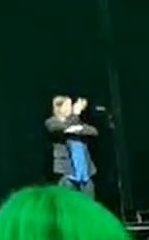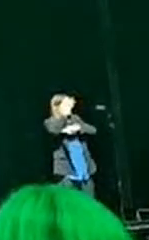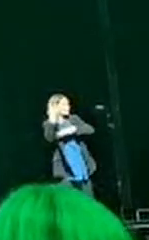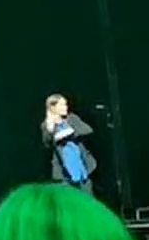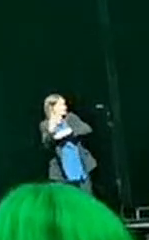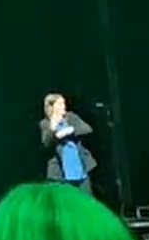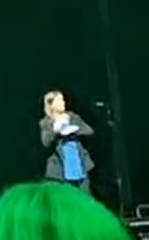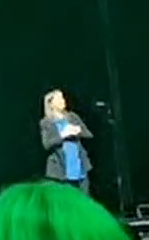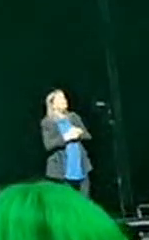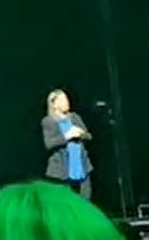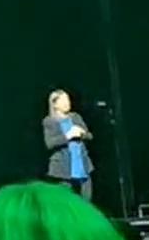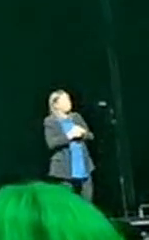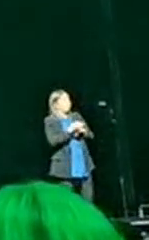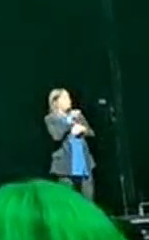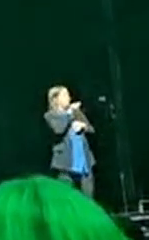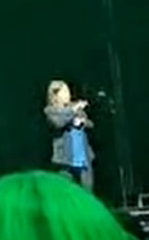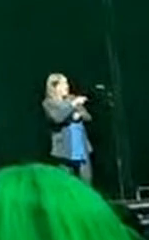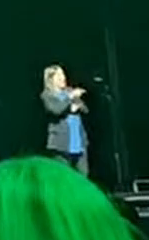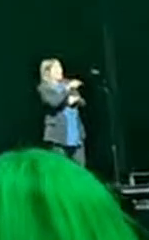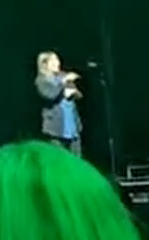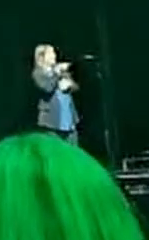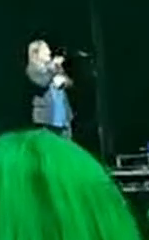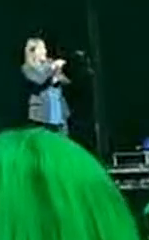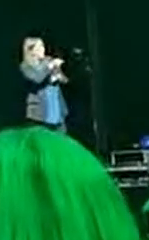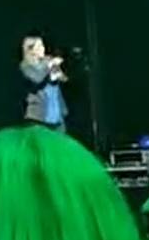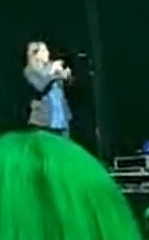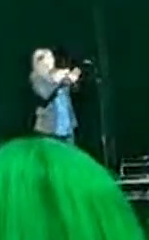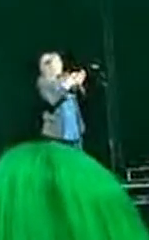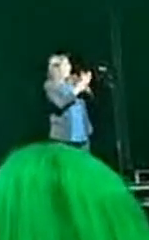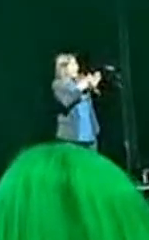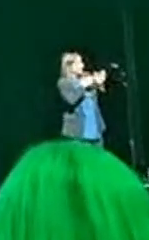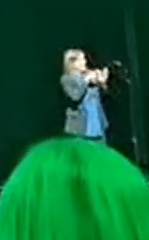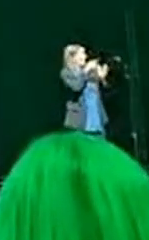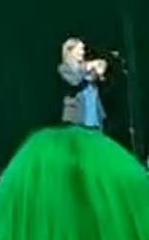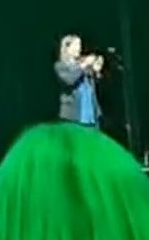for Alan, David was art personified.